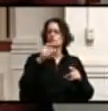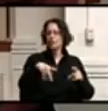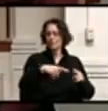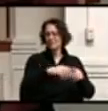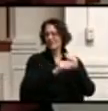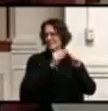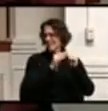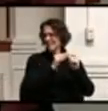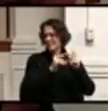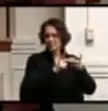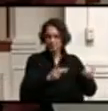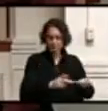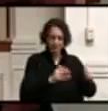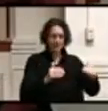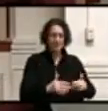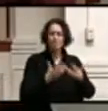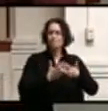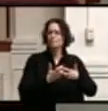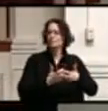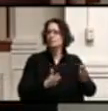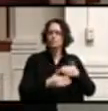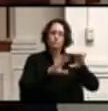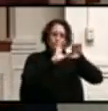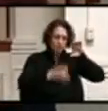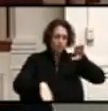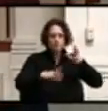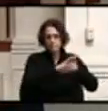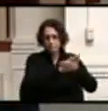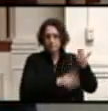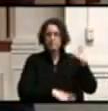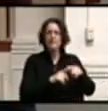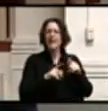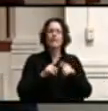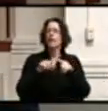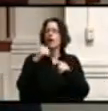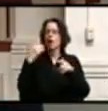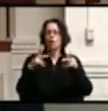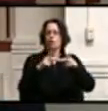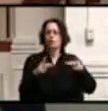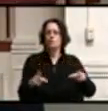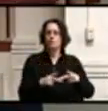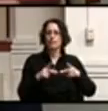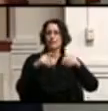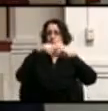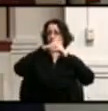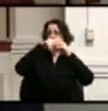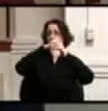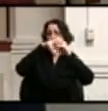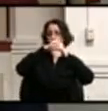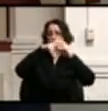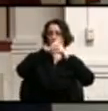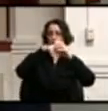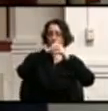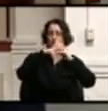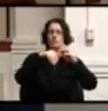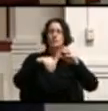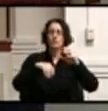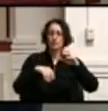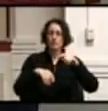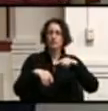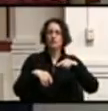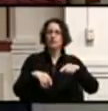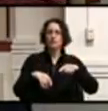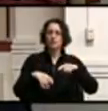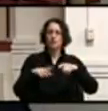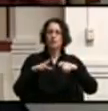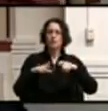a mechanical room and some storage because the floor to ceiling height is 20 feet so that trucks can be